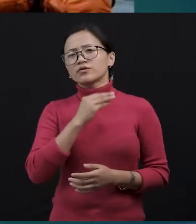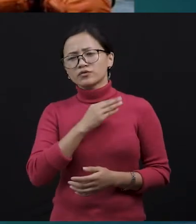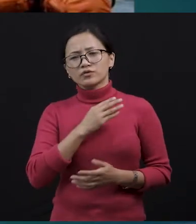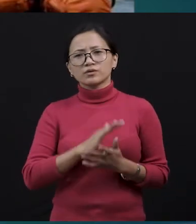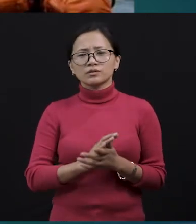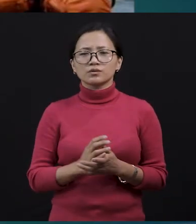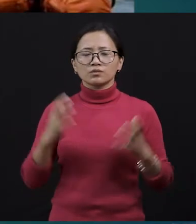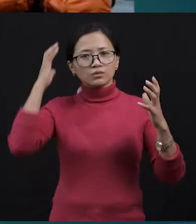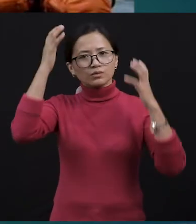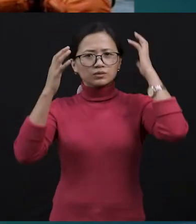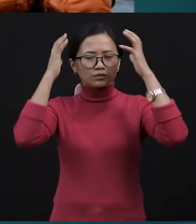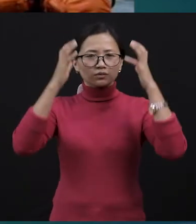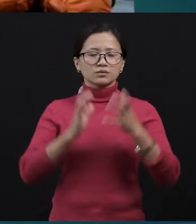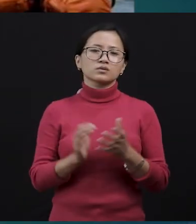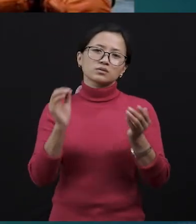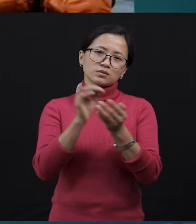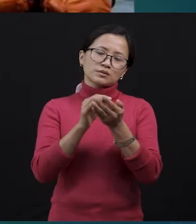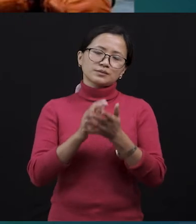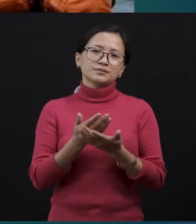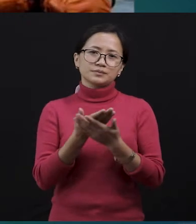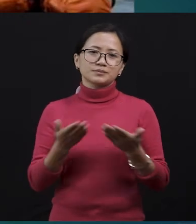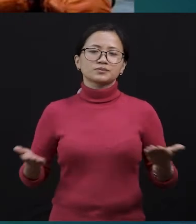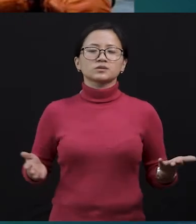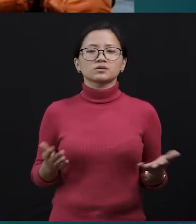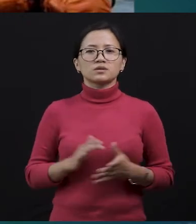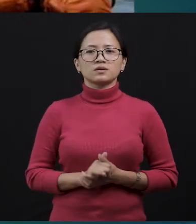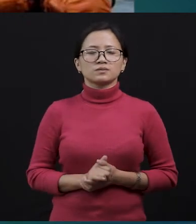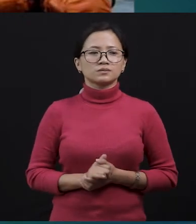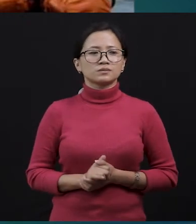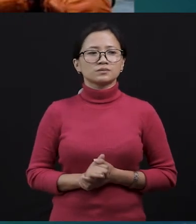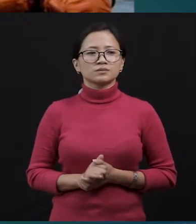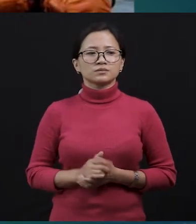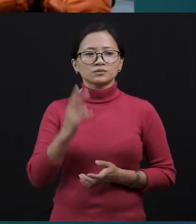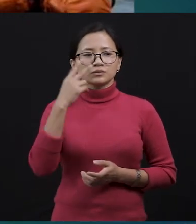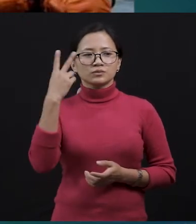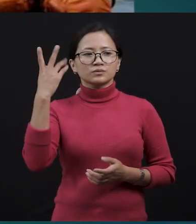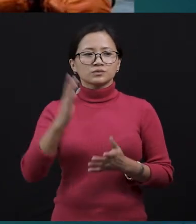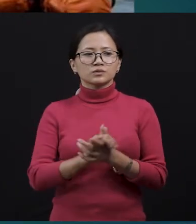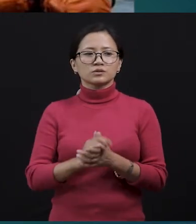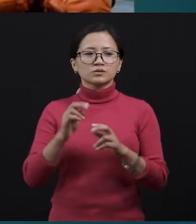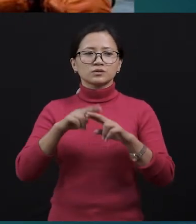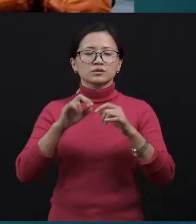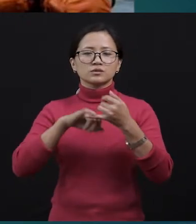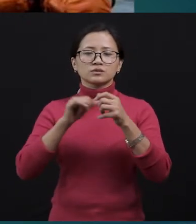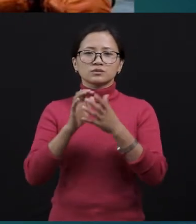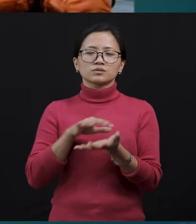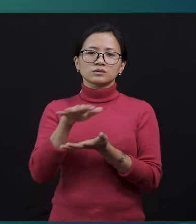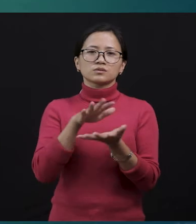and also the worry that would accompany them. But this is how they were all set to travel to space for their